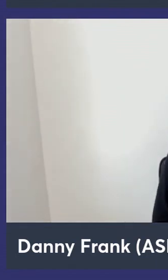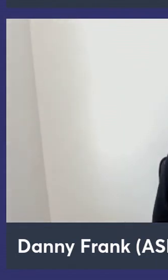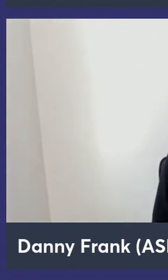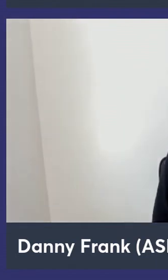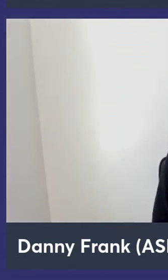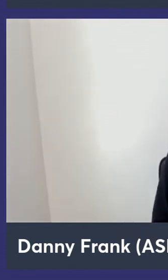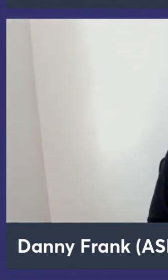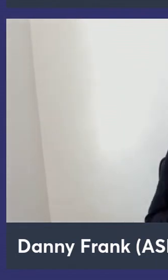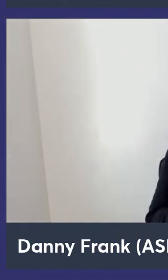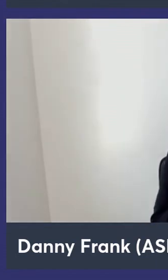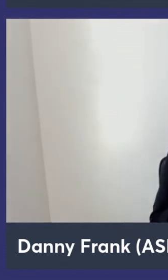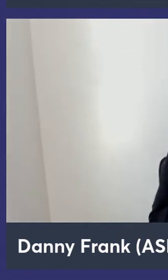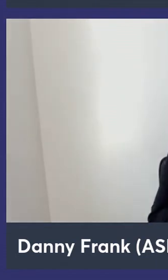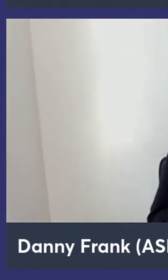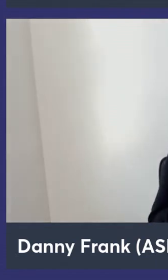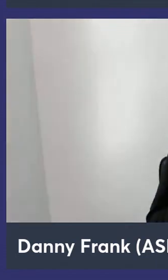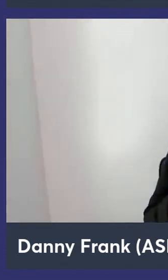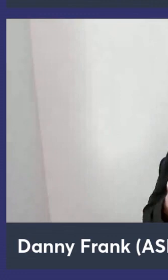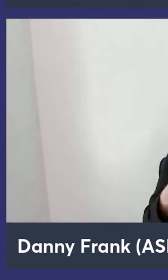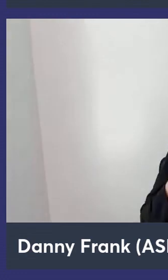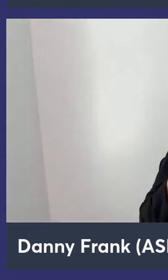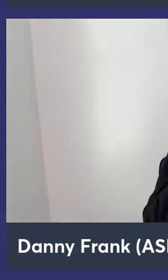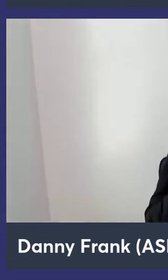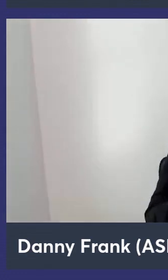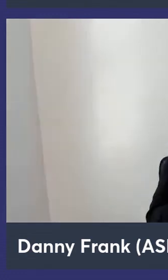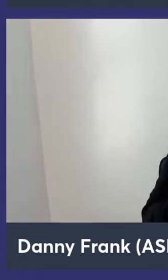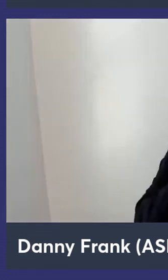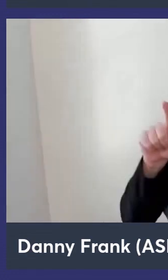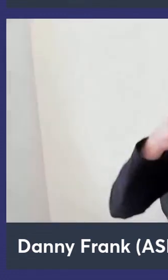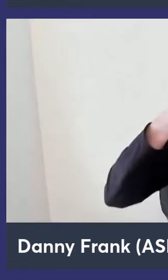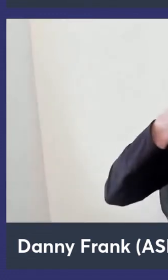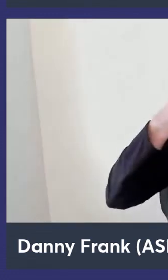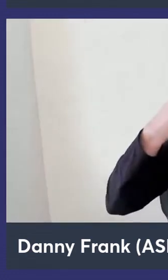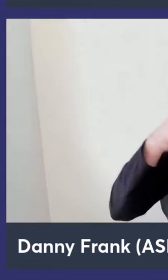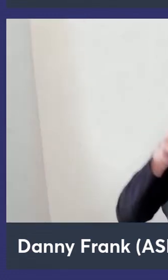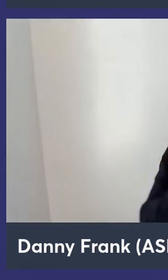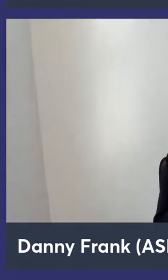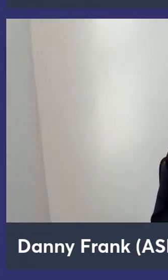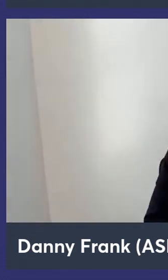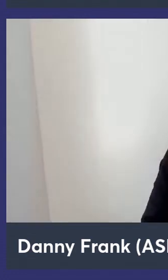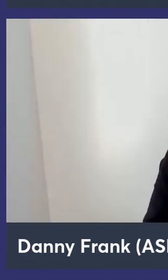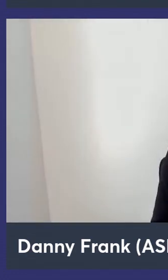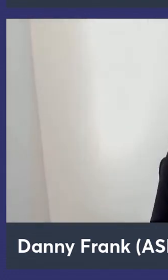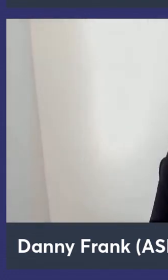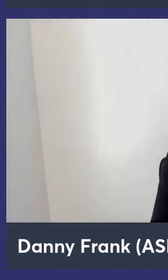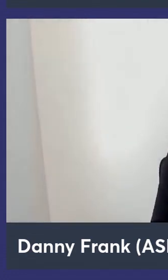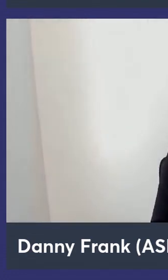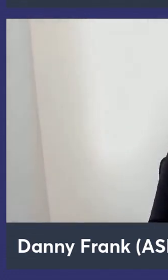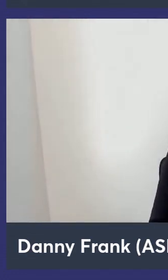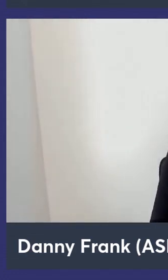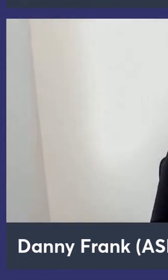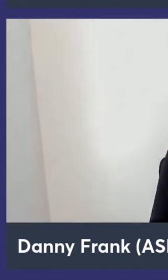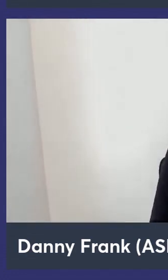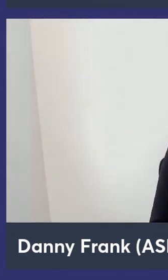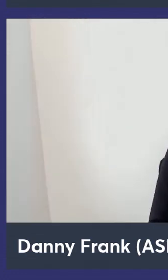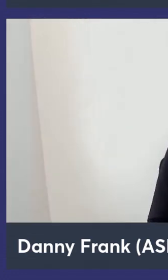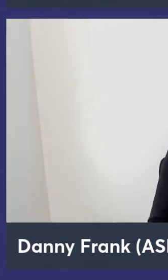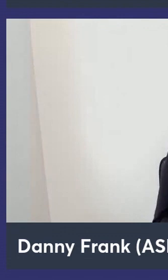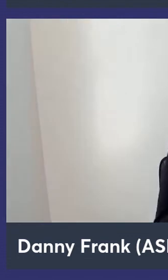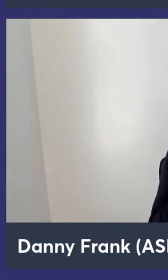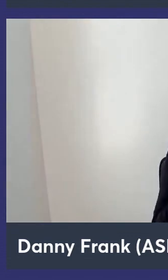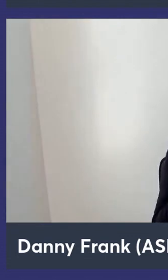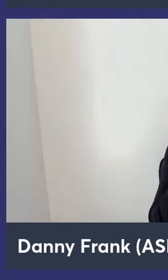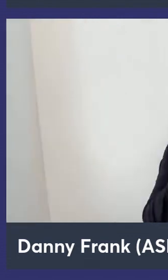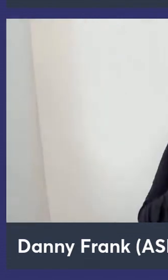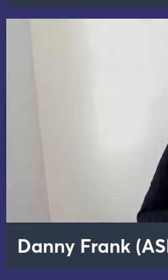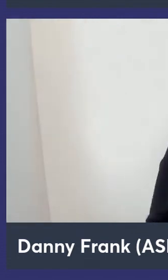will find a page that's just chock full of links to samples and GitHub repos and reference architectures and all kinds of goodies.